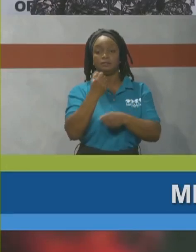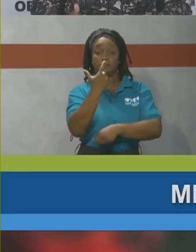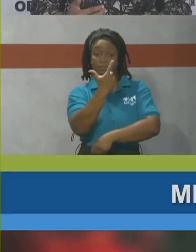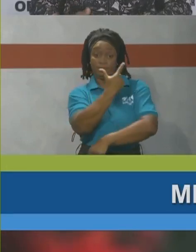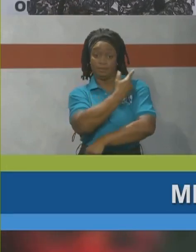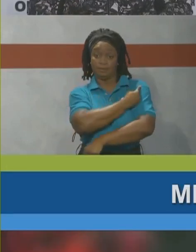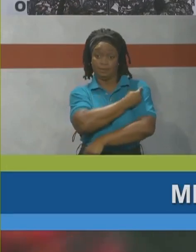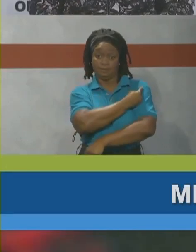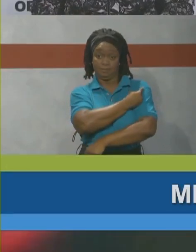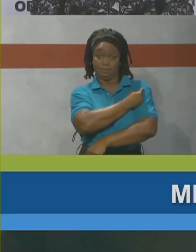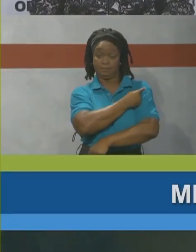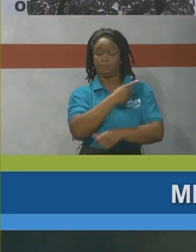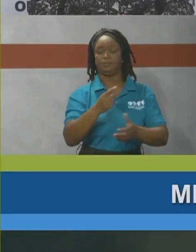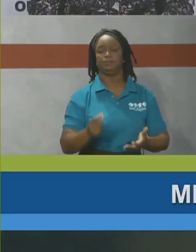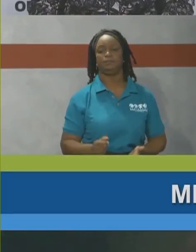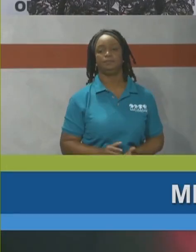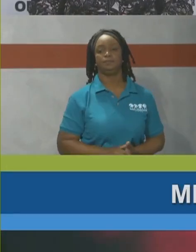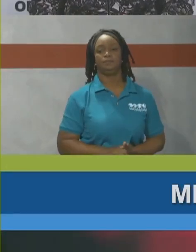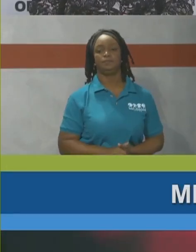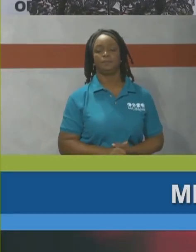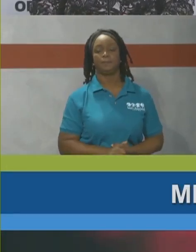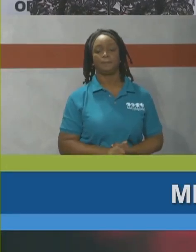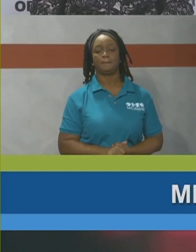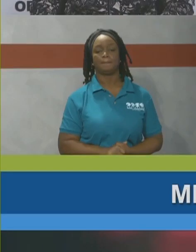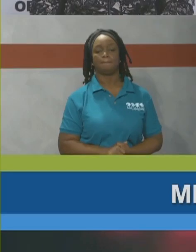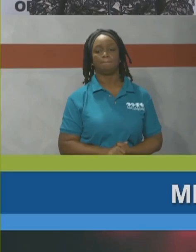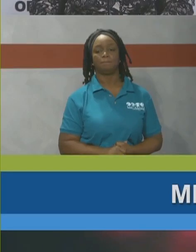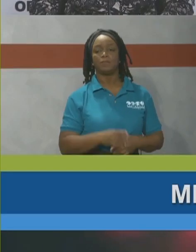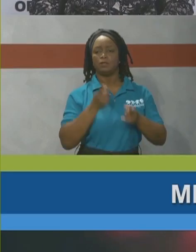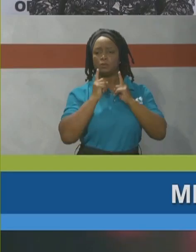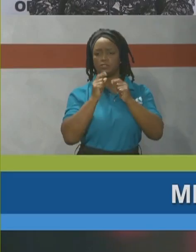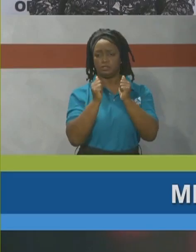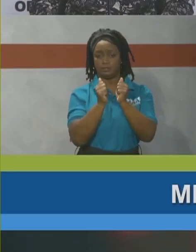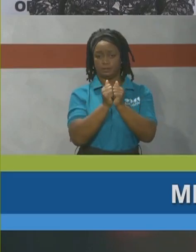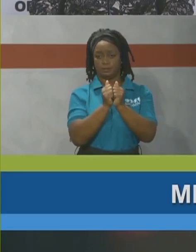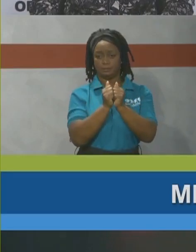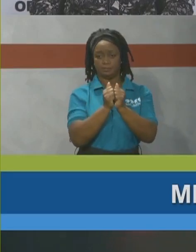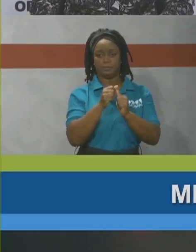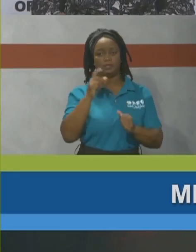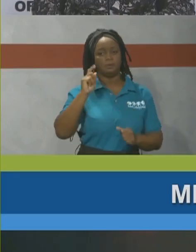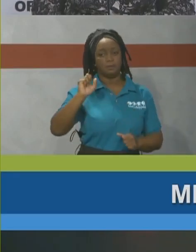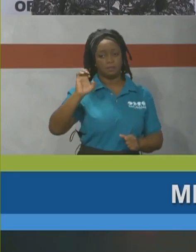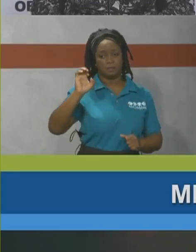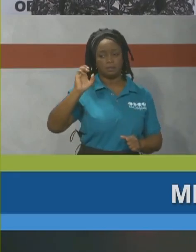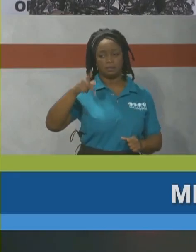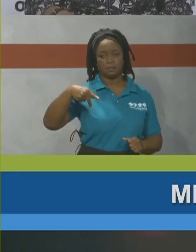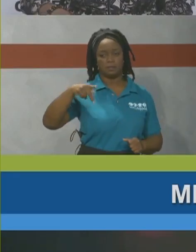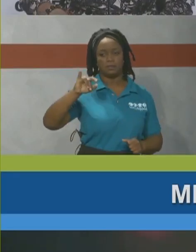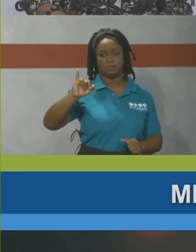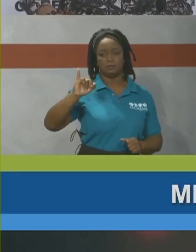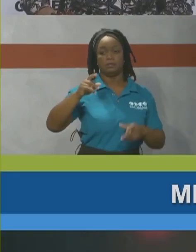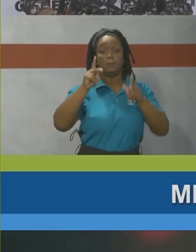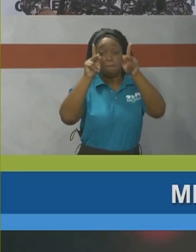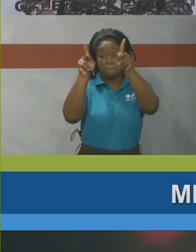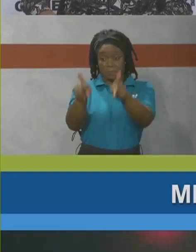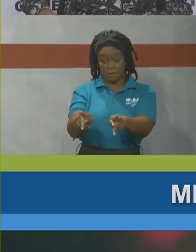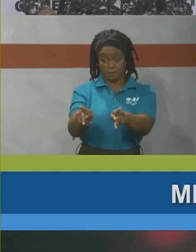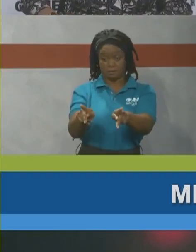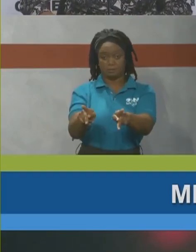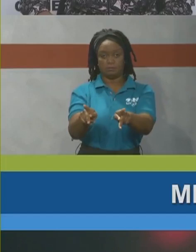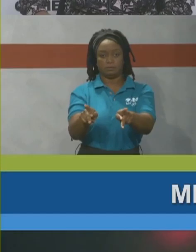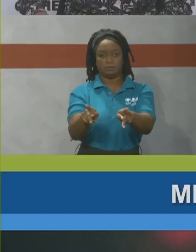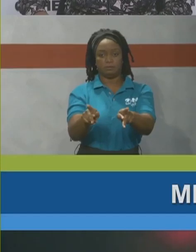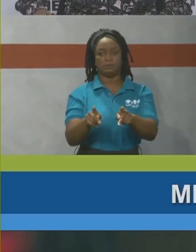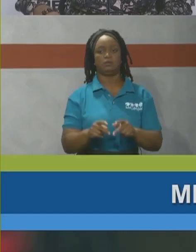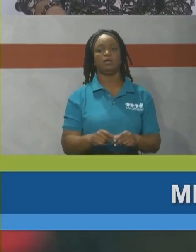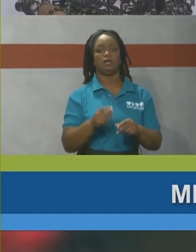list. When I spoke to the EPI person in charge, what they detail is that we're having now at